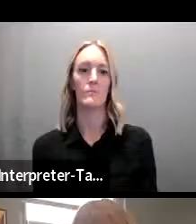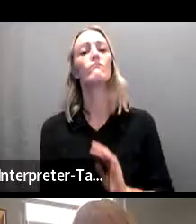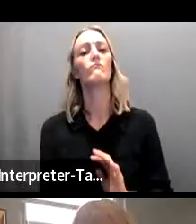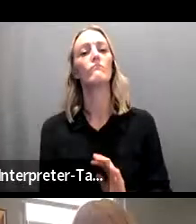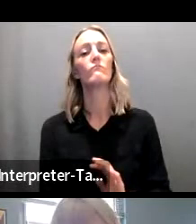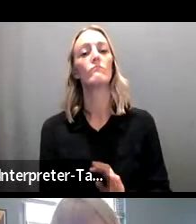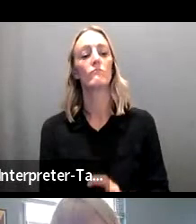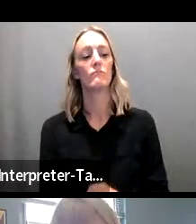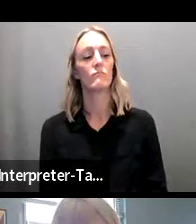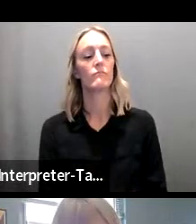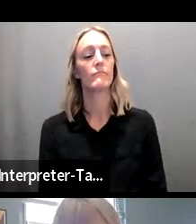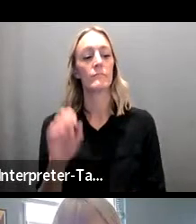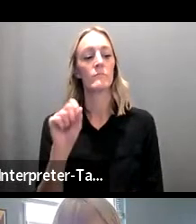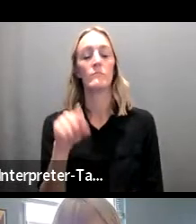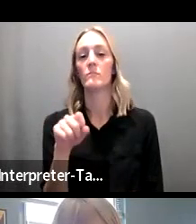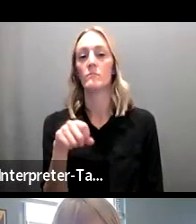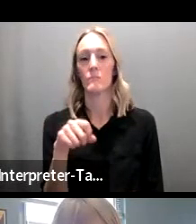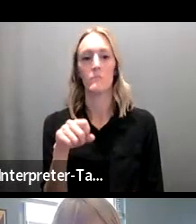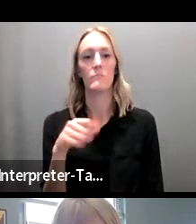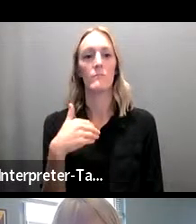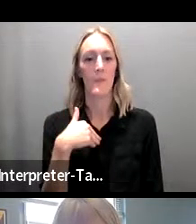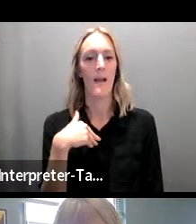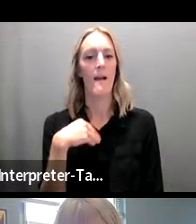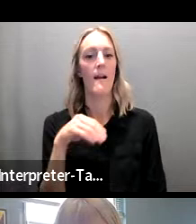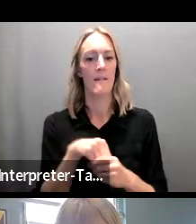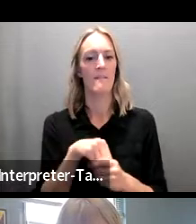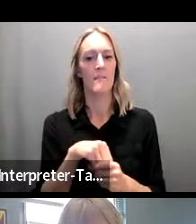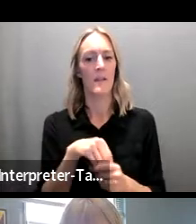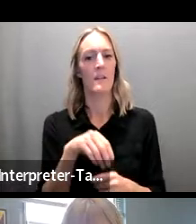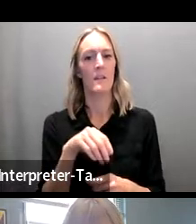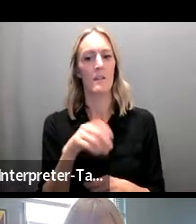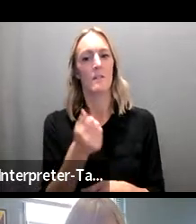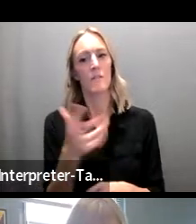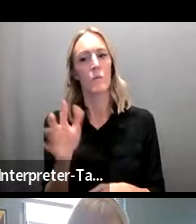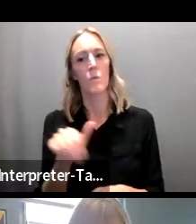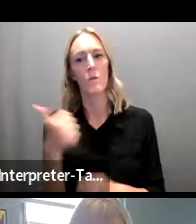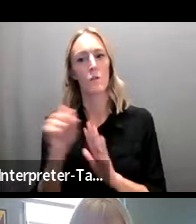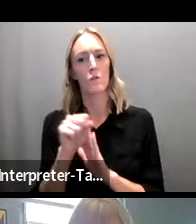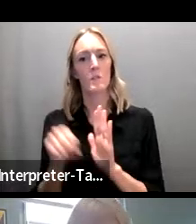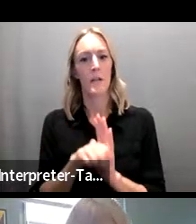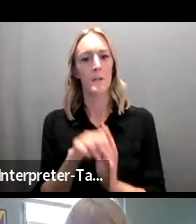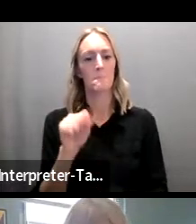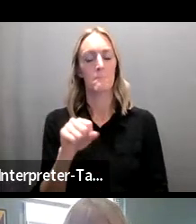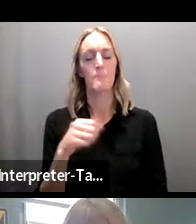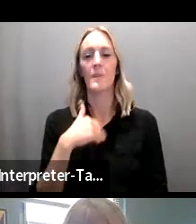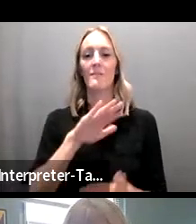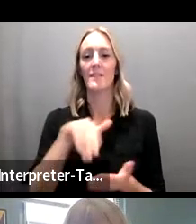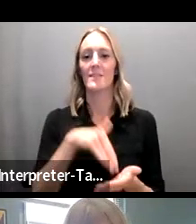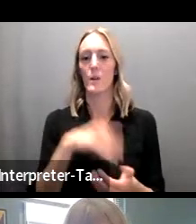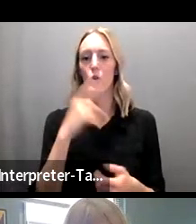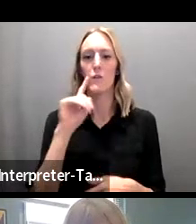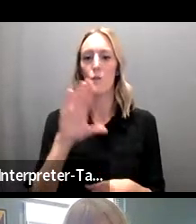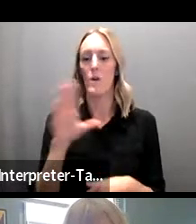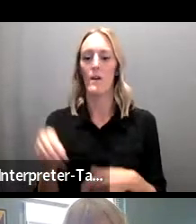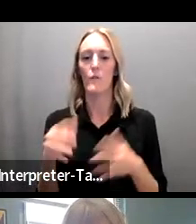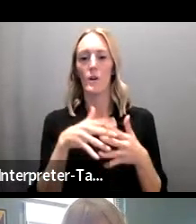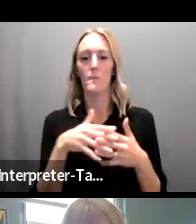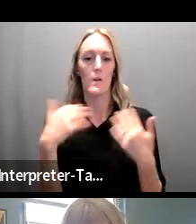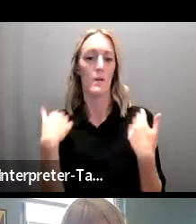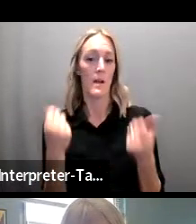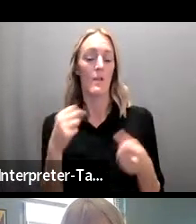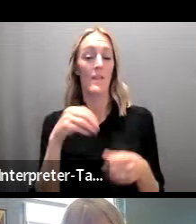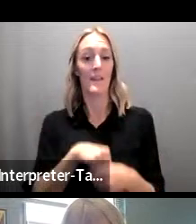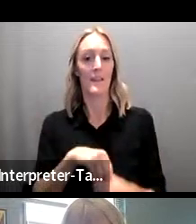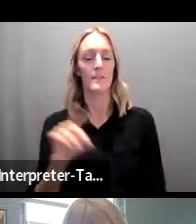in other states, or a few other states. So there is a Center for African American Health in